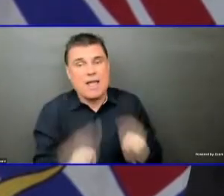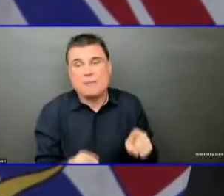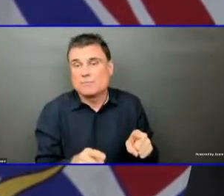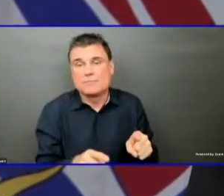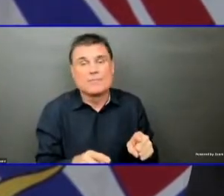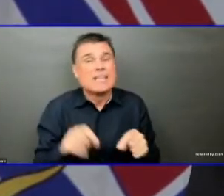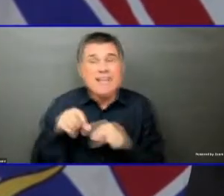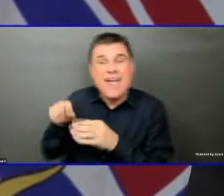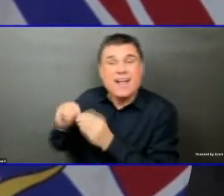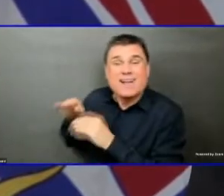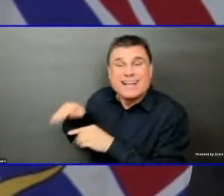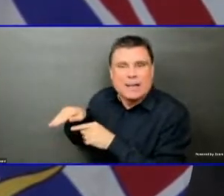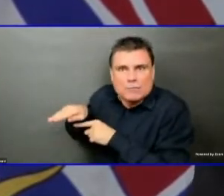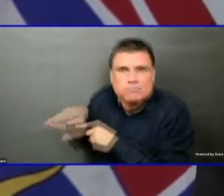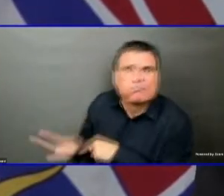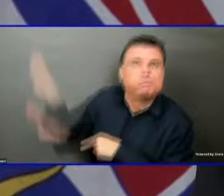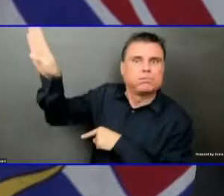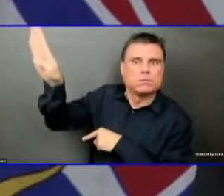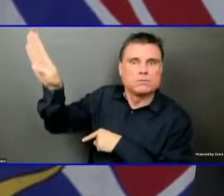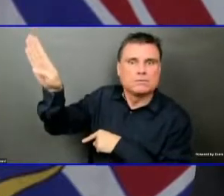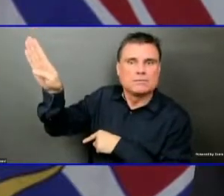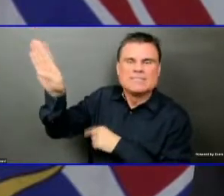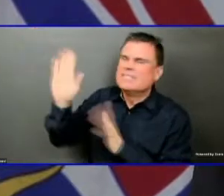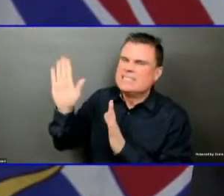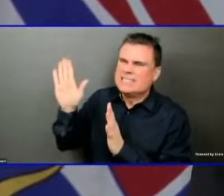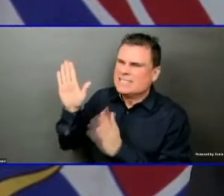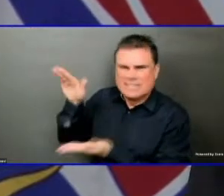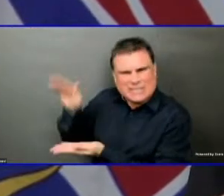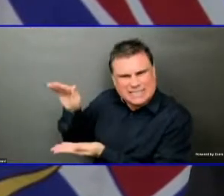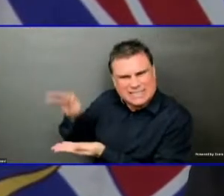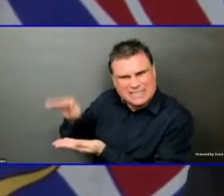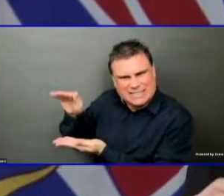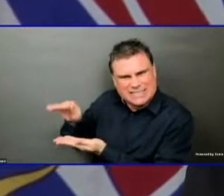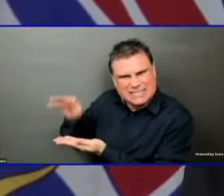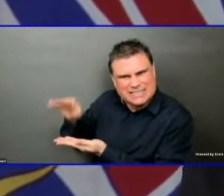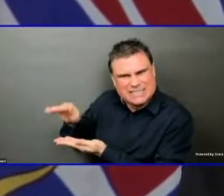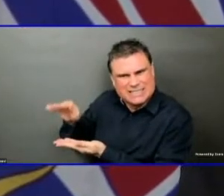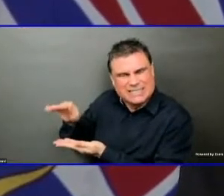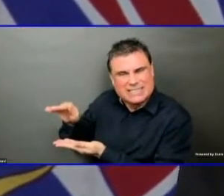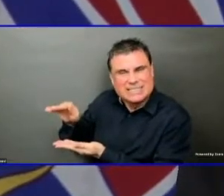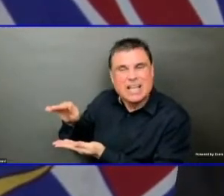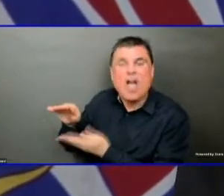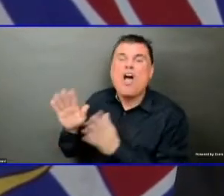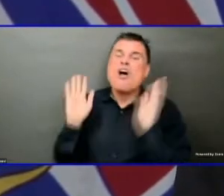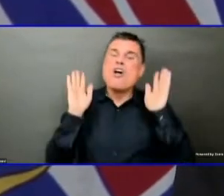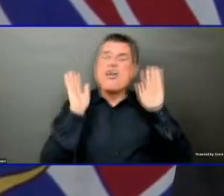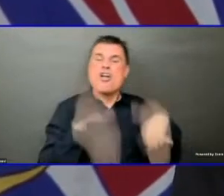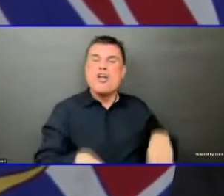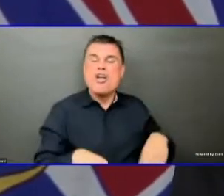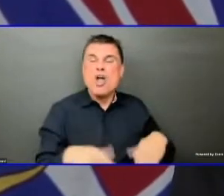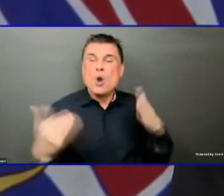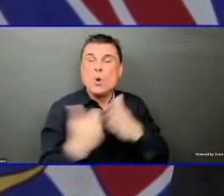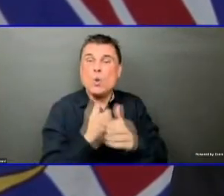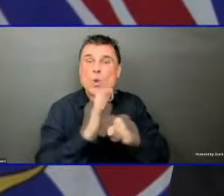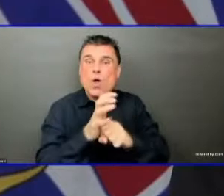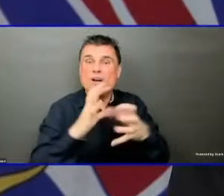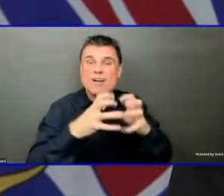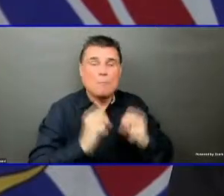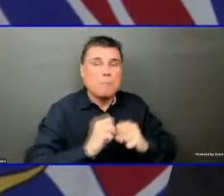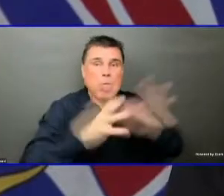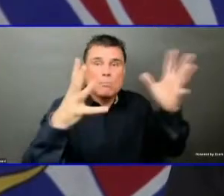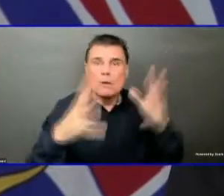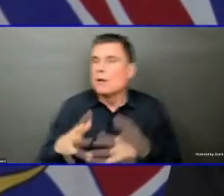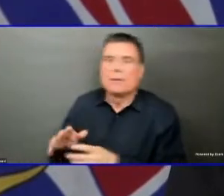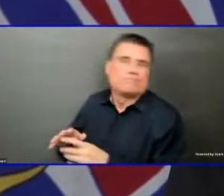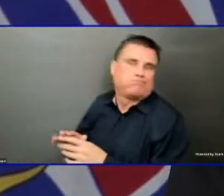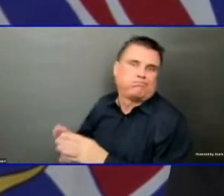work, especially with that increasing information we have about these more transmissible variants.